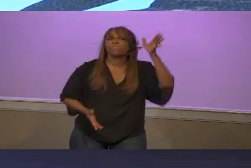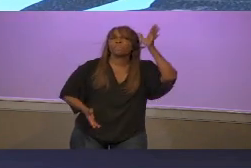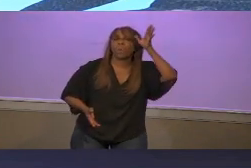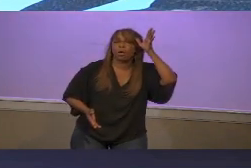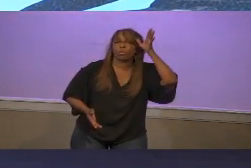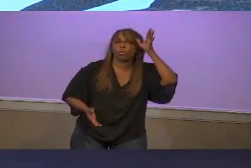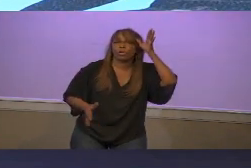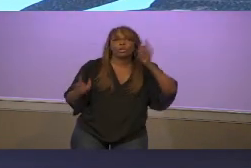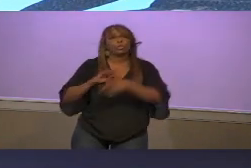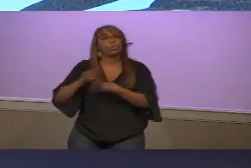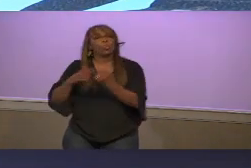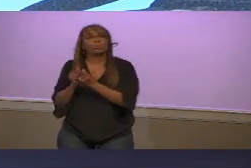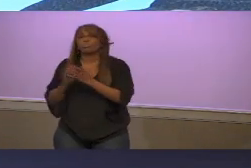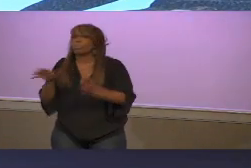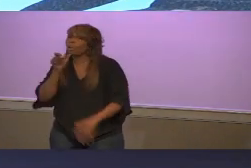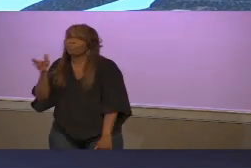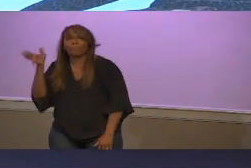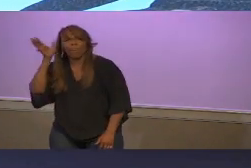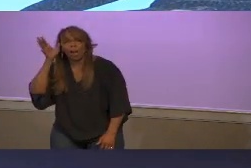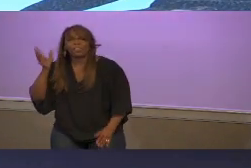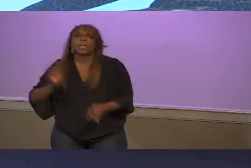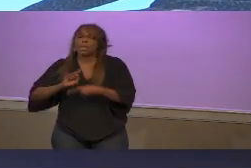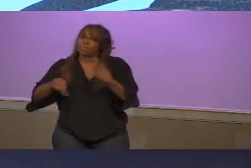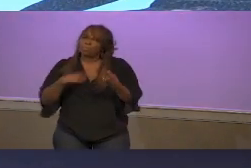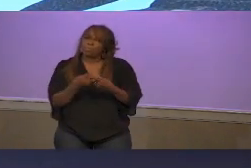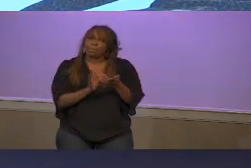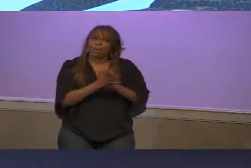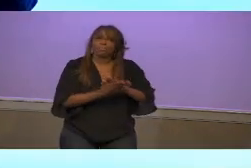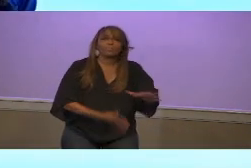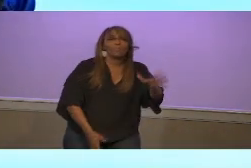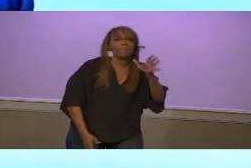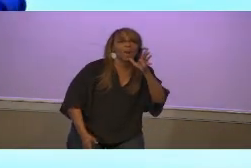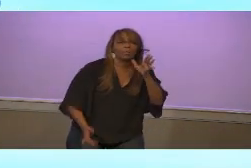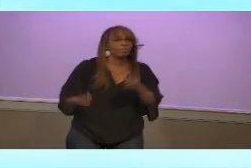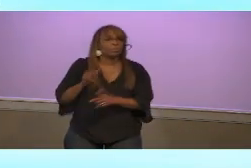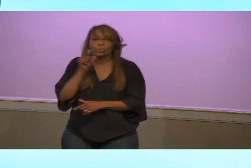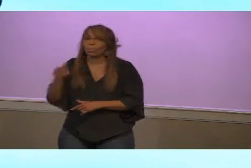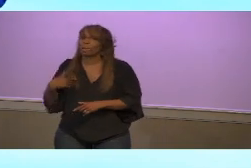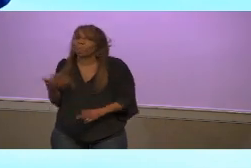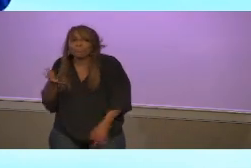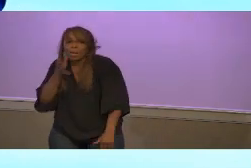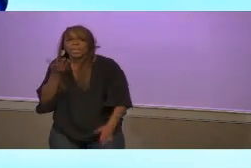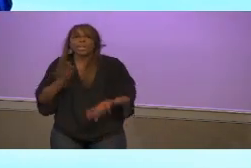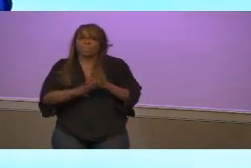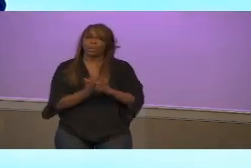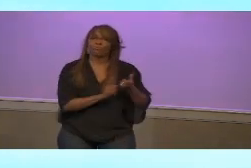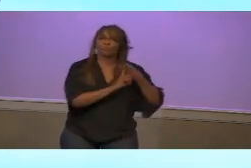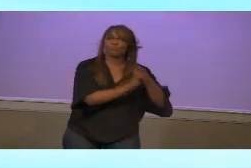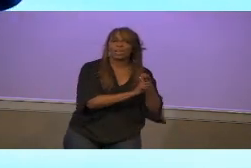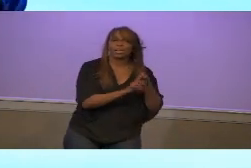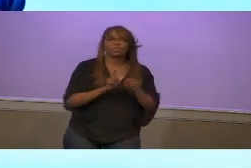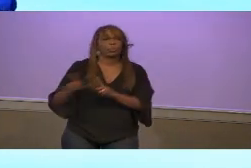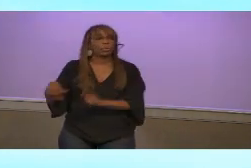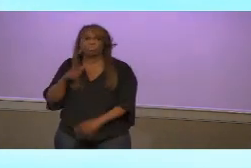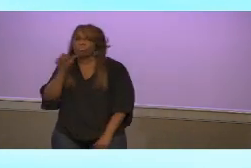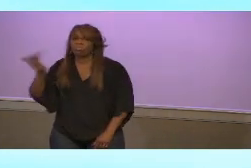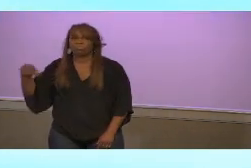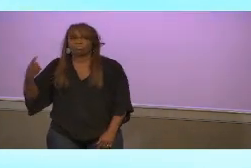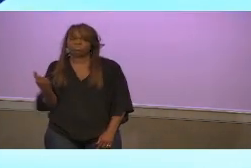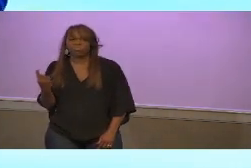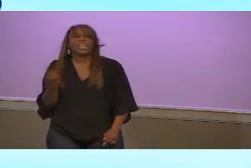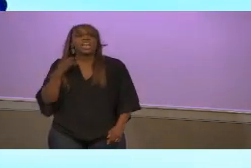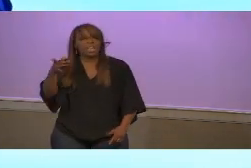fatherless. He's a mother to the motherless. He's a friend to the friendless. He's a hope to